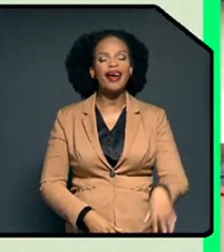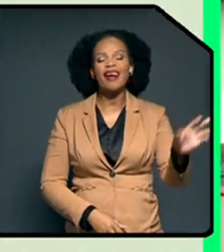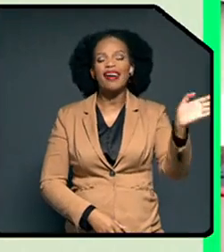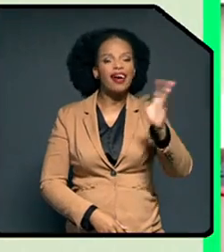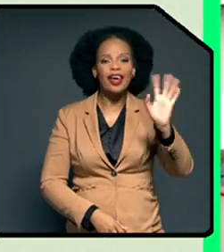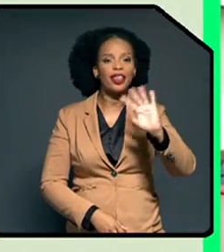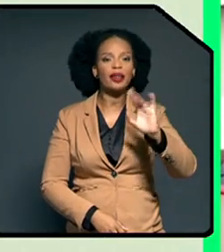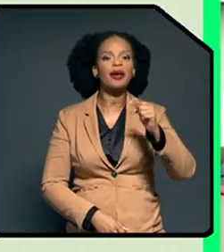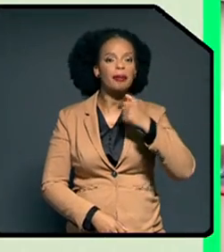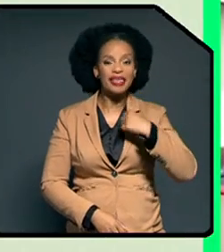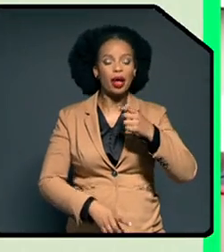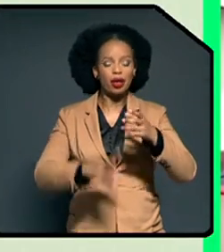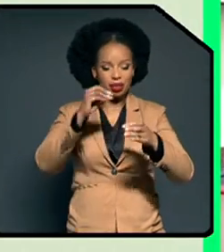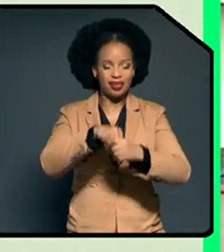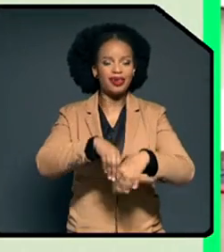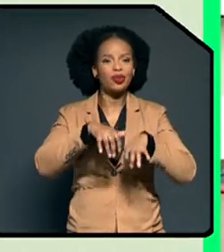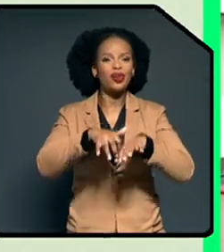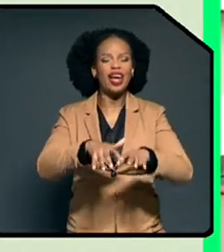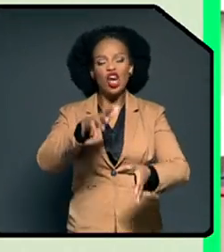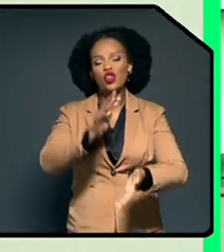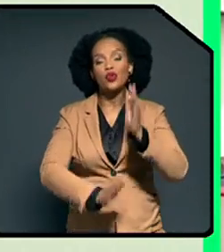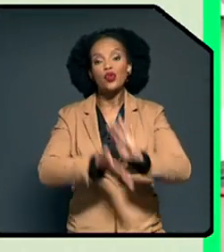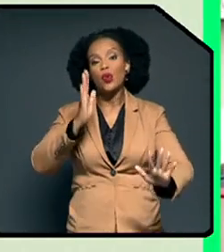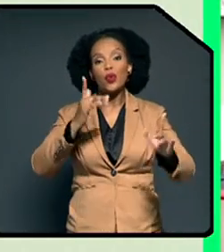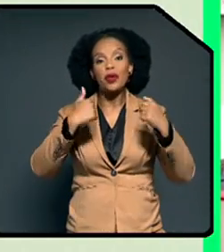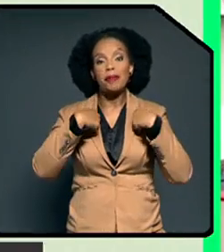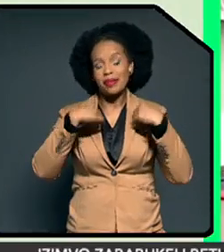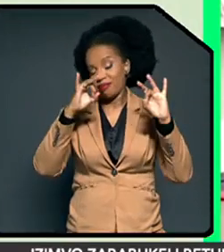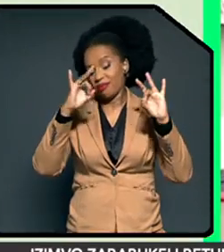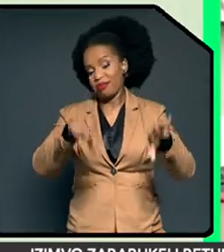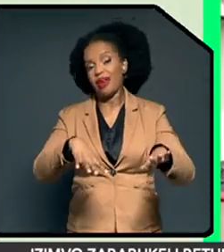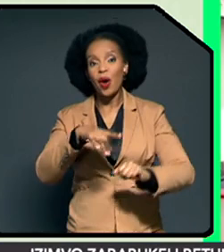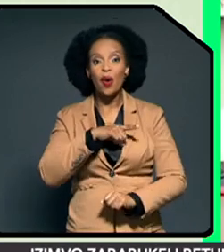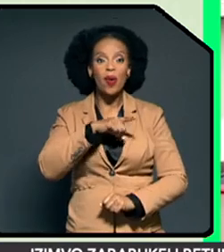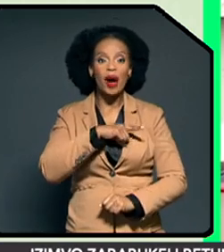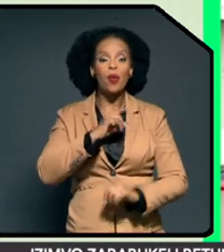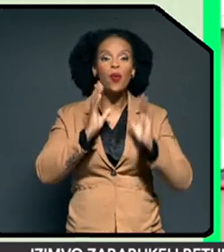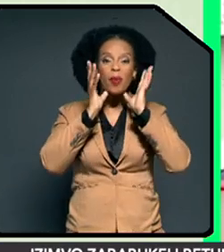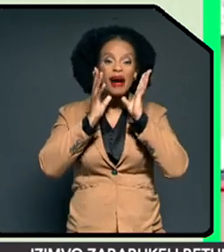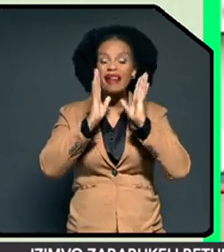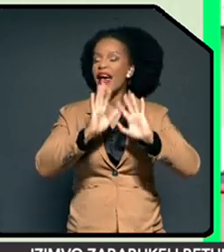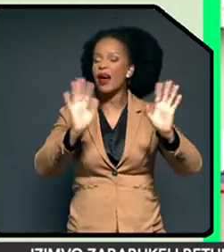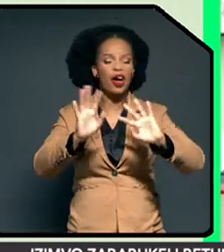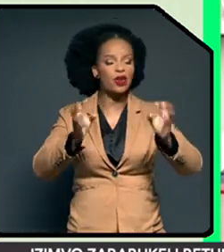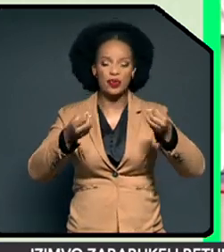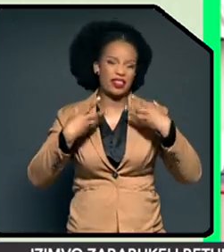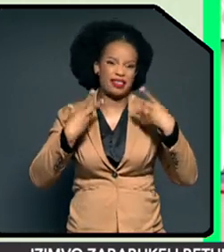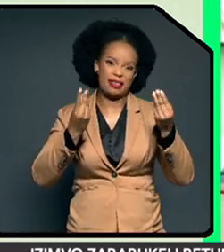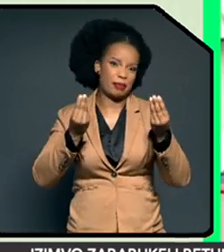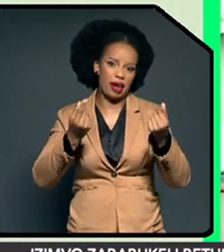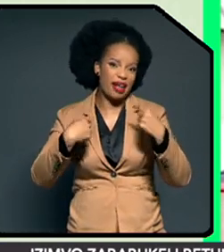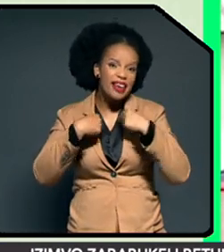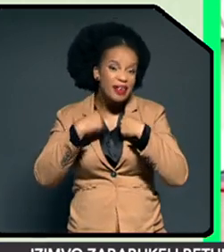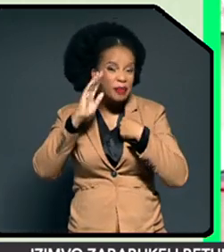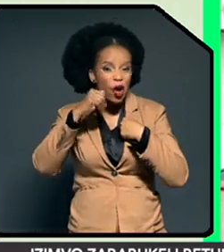Namsasazi wam andizuthatha inxaxheba tu kolu qhankqalazo ngoba kaloku umalema akazundinika mali mna ngomso